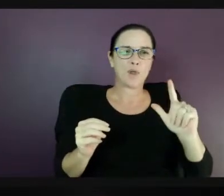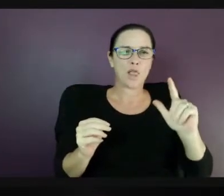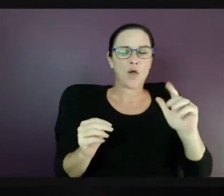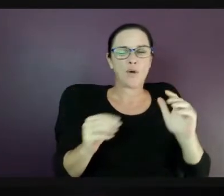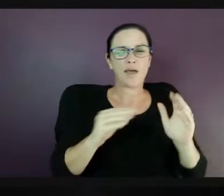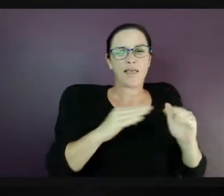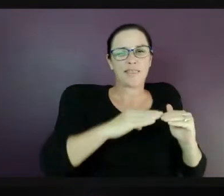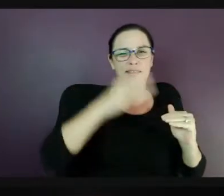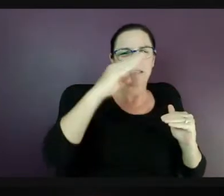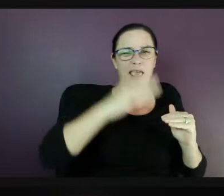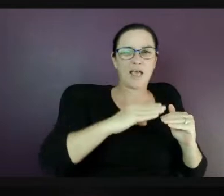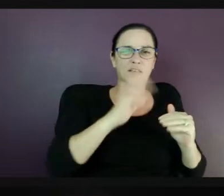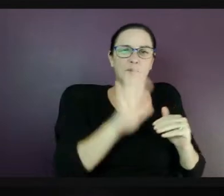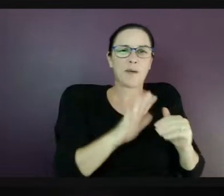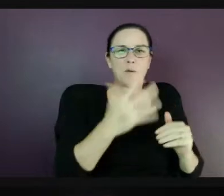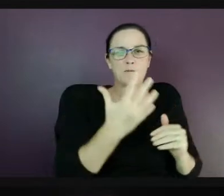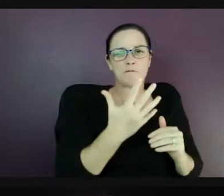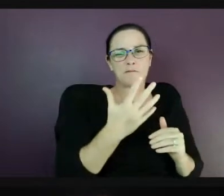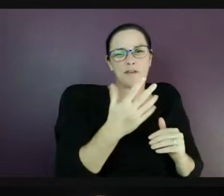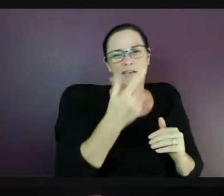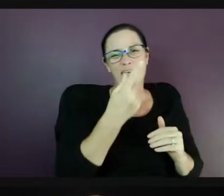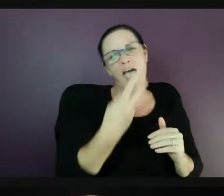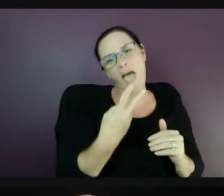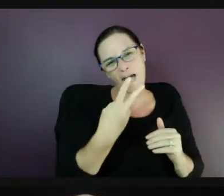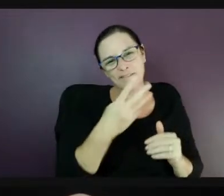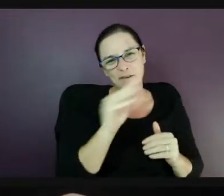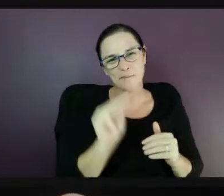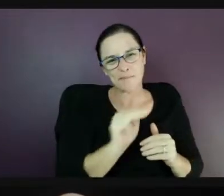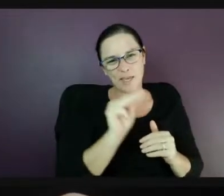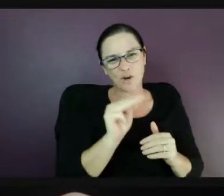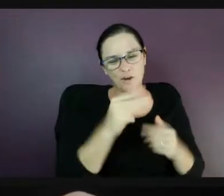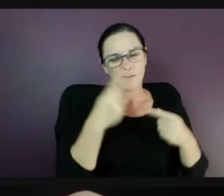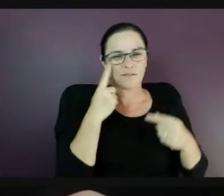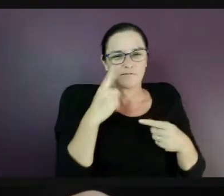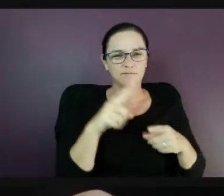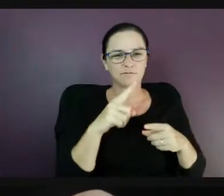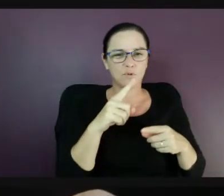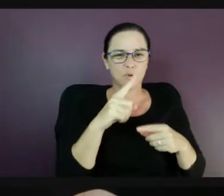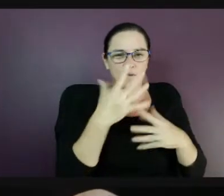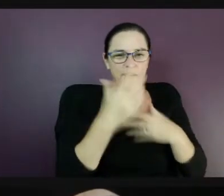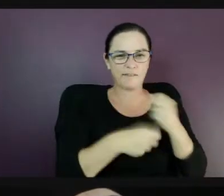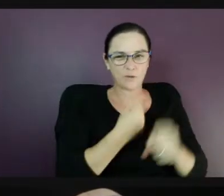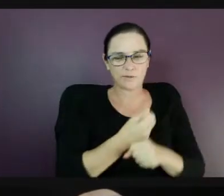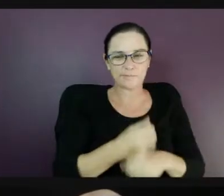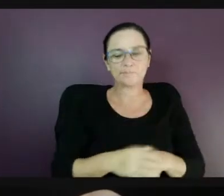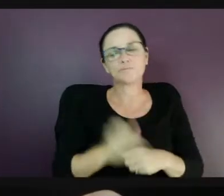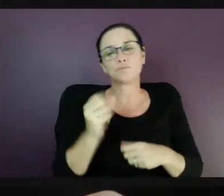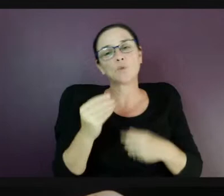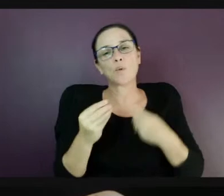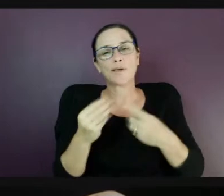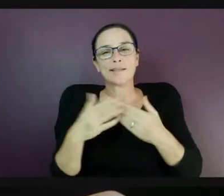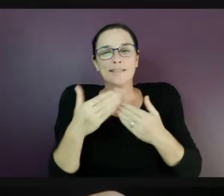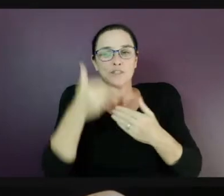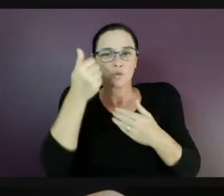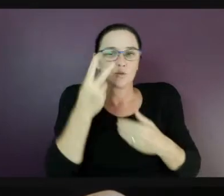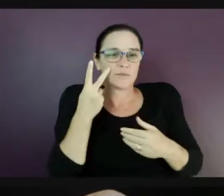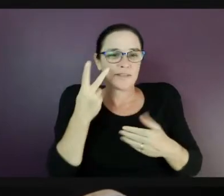over those 5 years or so. Right, so there may be more easily to see that